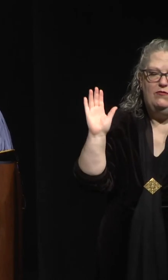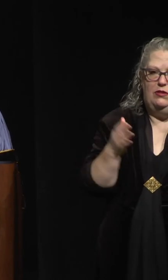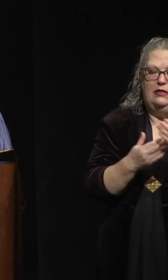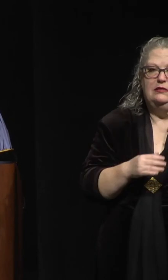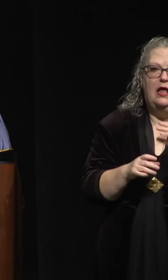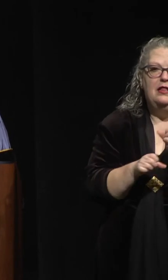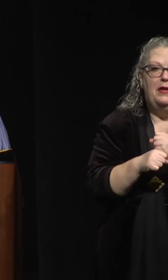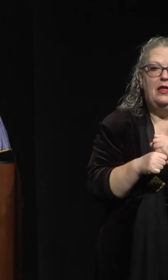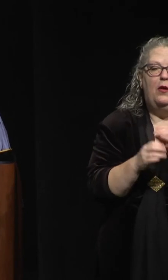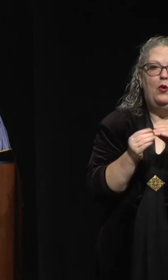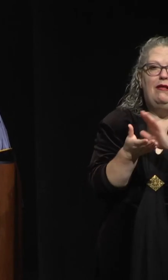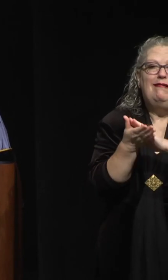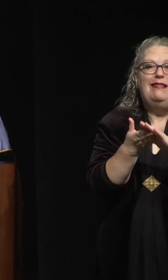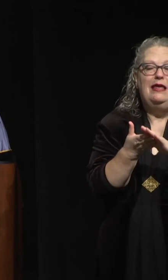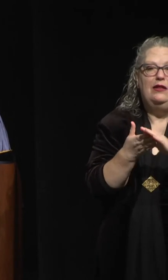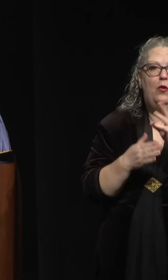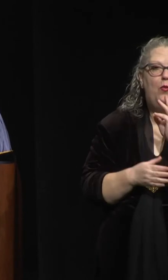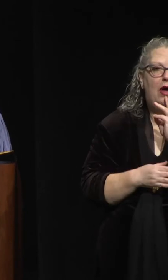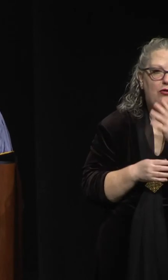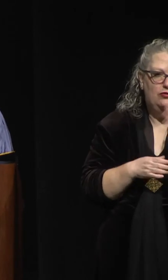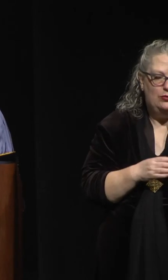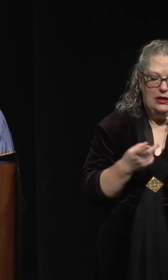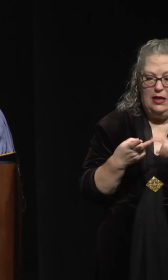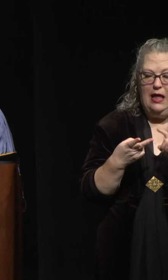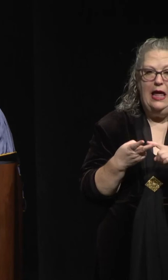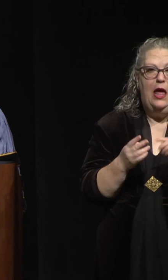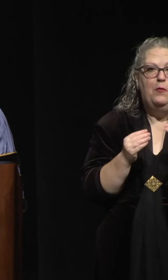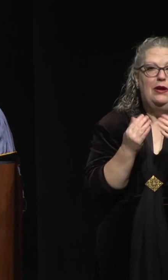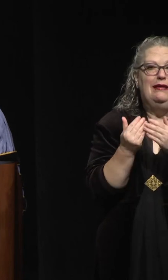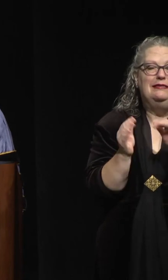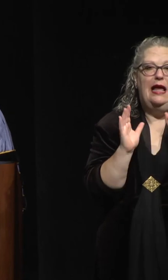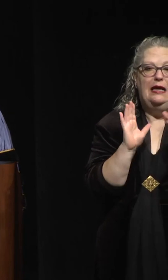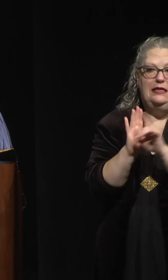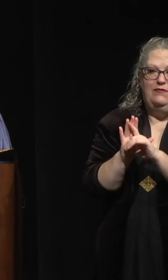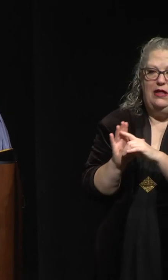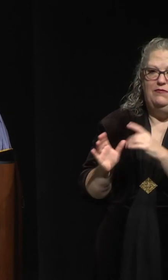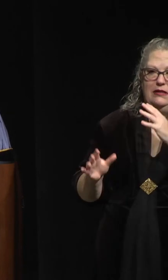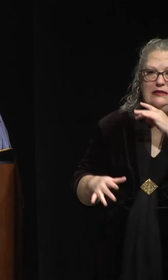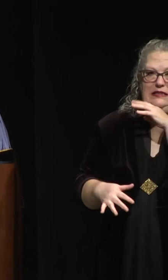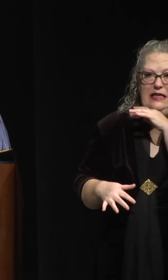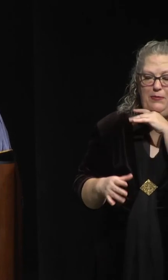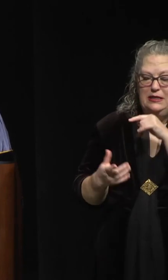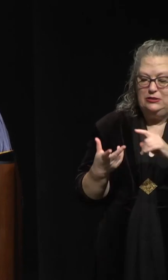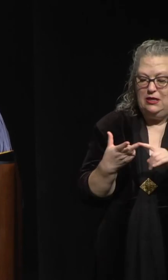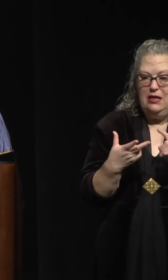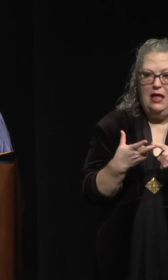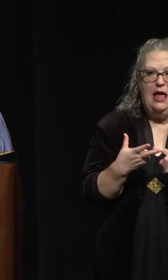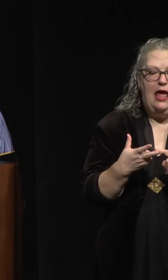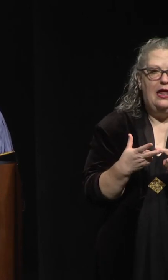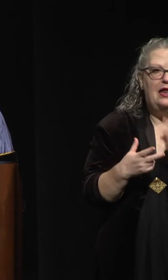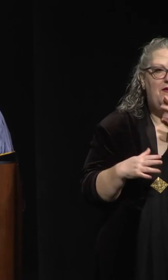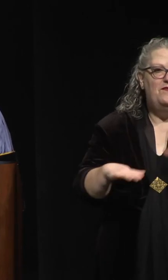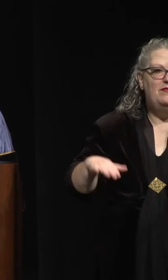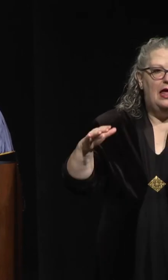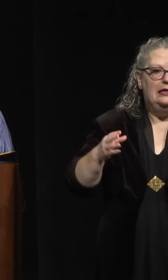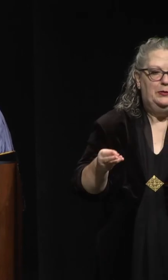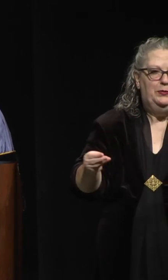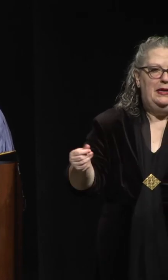cleaner drinking water, easier identification of contaminants, and flood